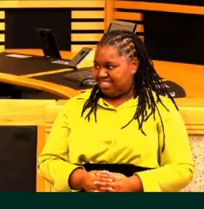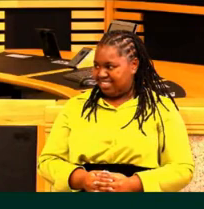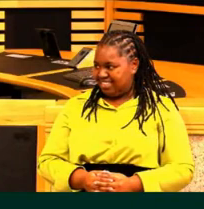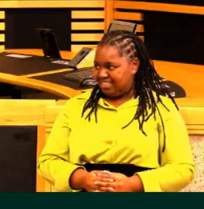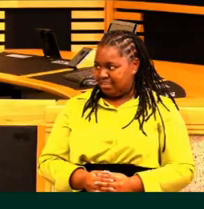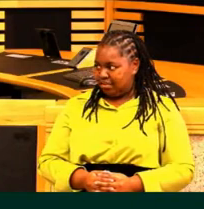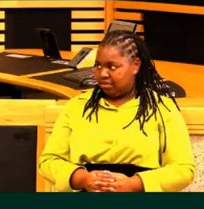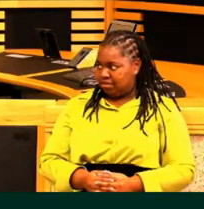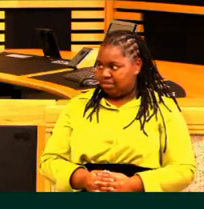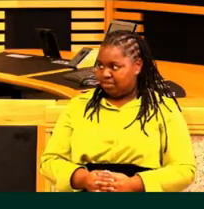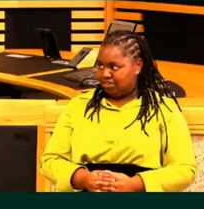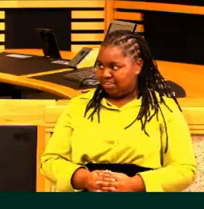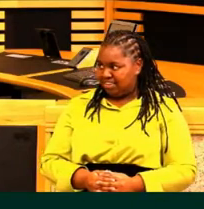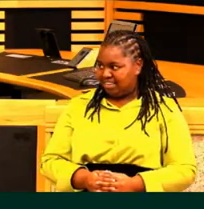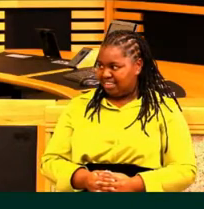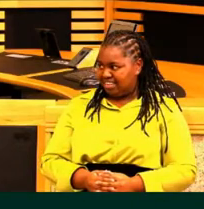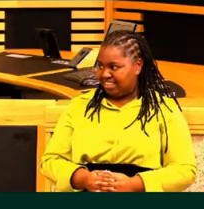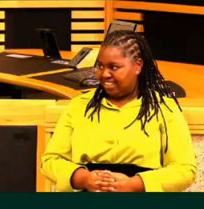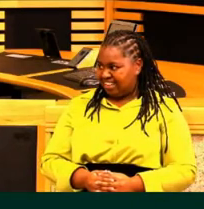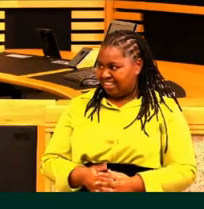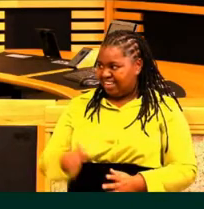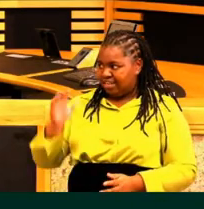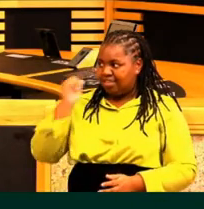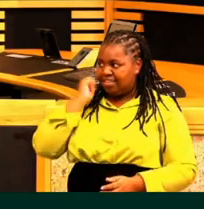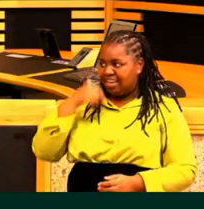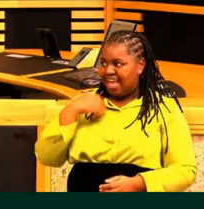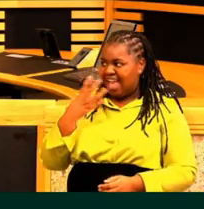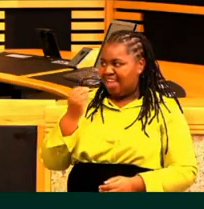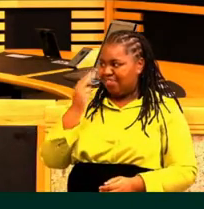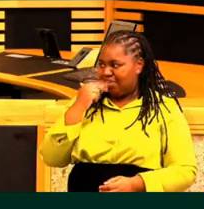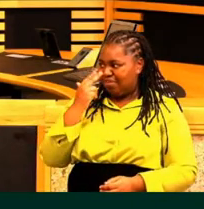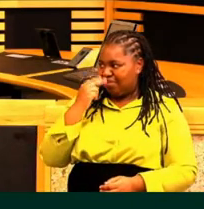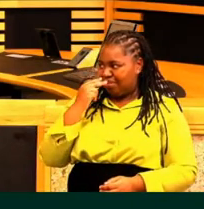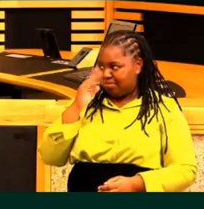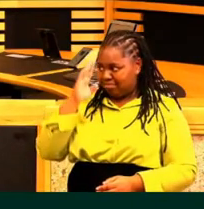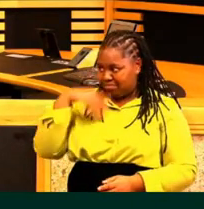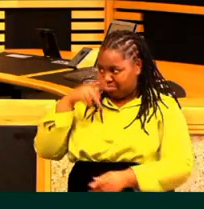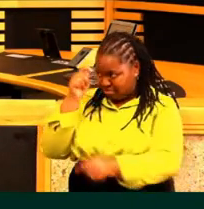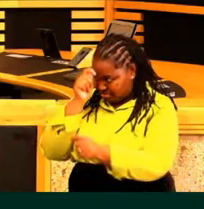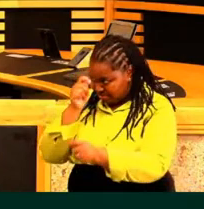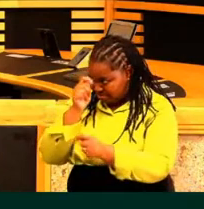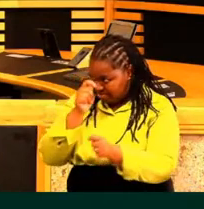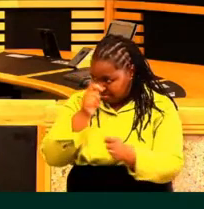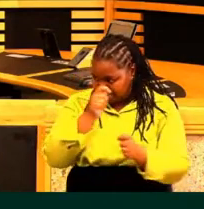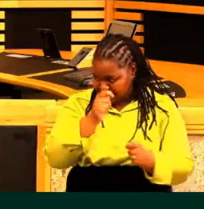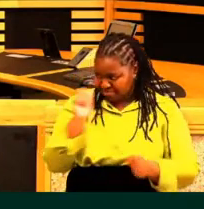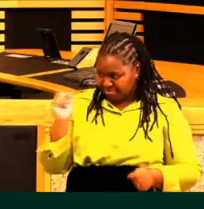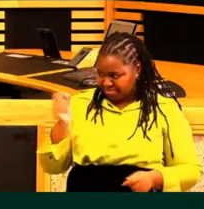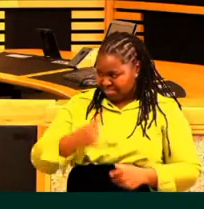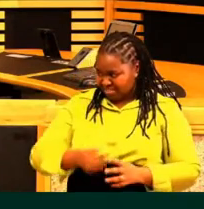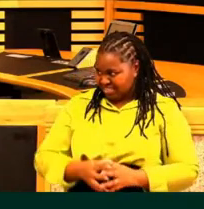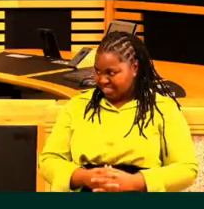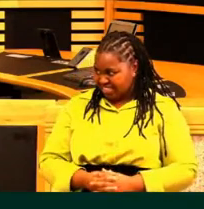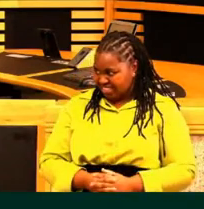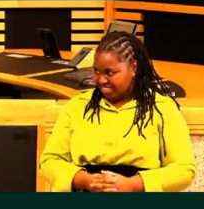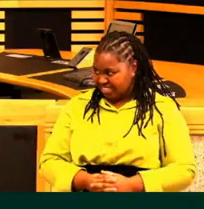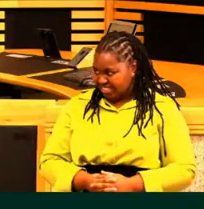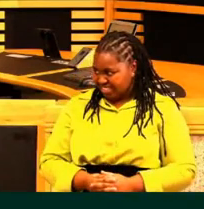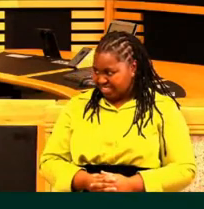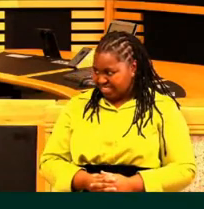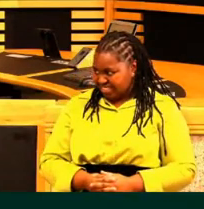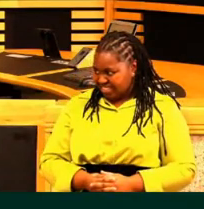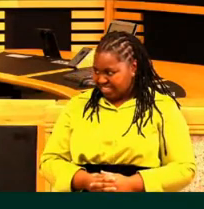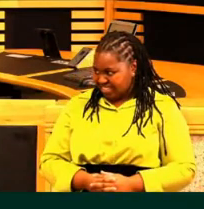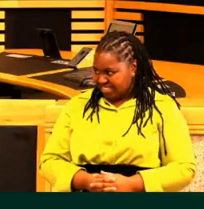good morning excuse me I'm recovering from the flow all protocol absolved all all particles observed sorry